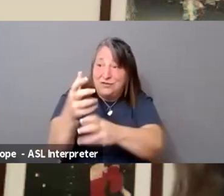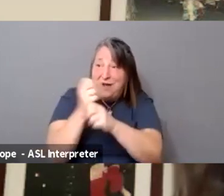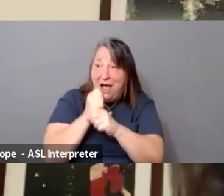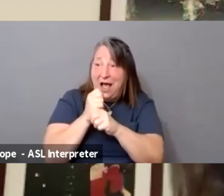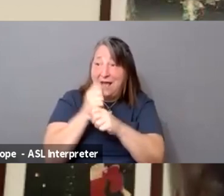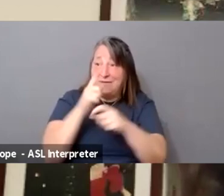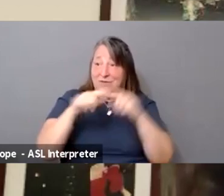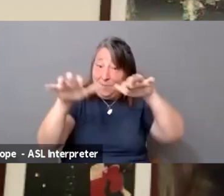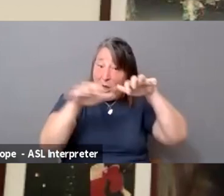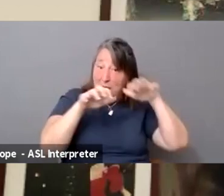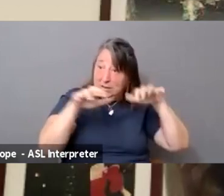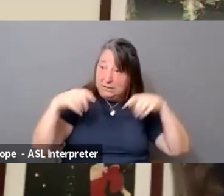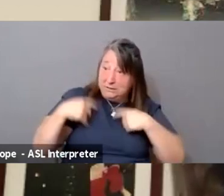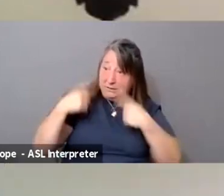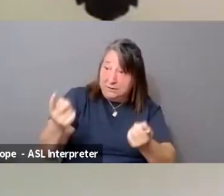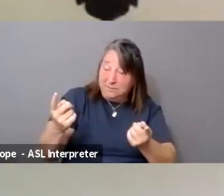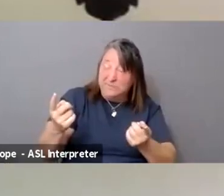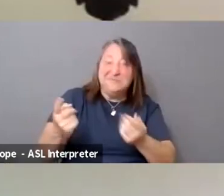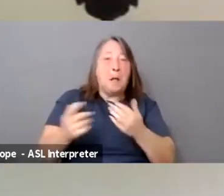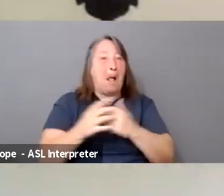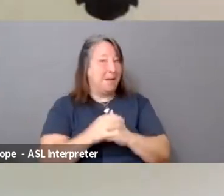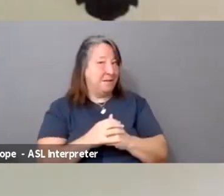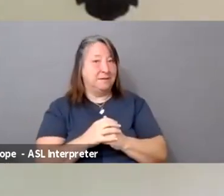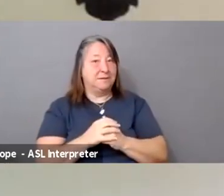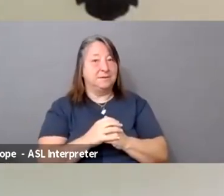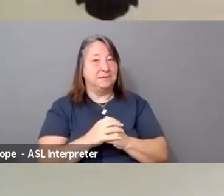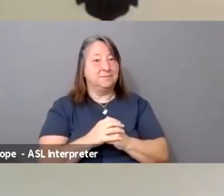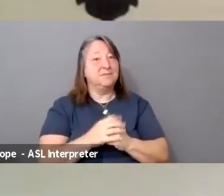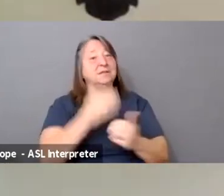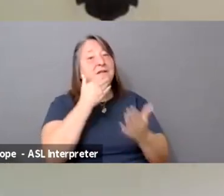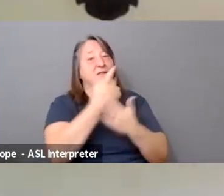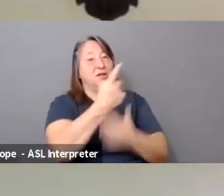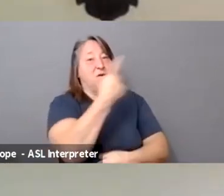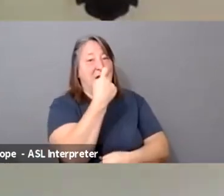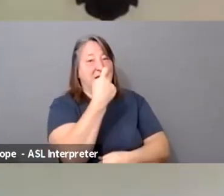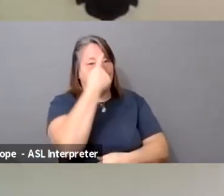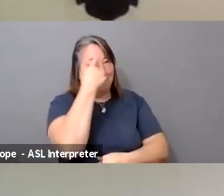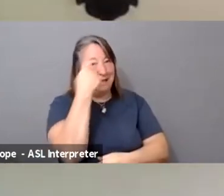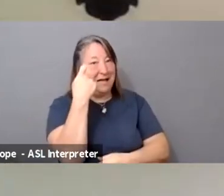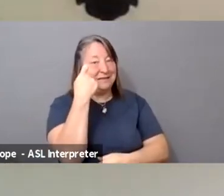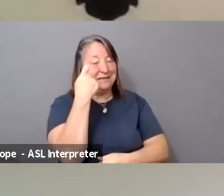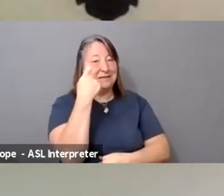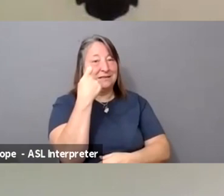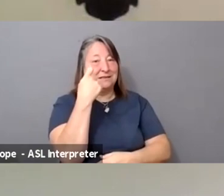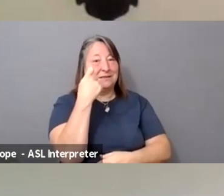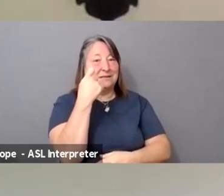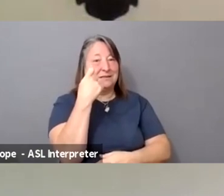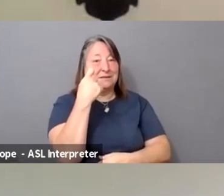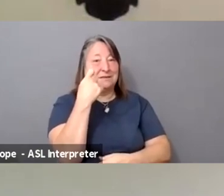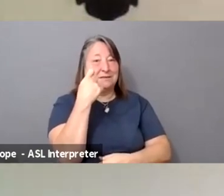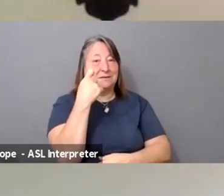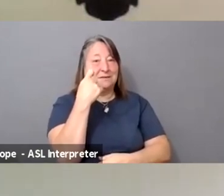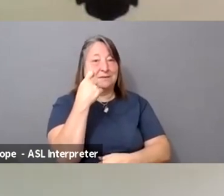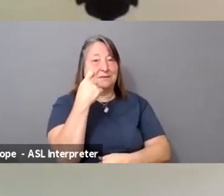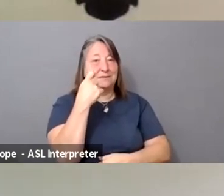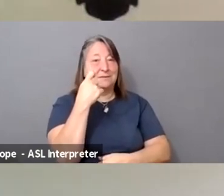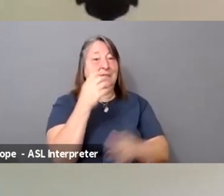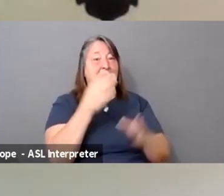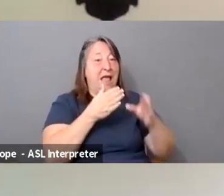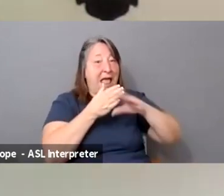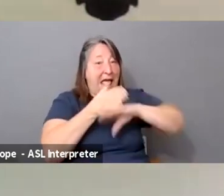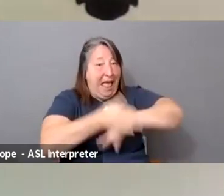from audiences? Yeah, that's a really good question because, you know, career-wise after